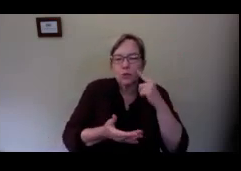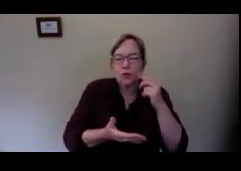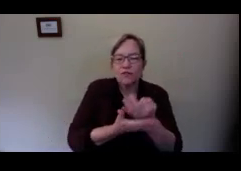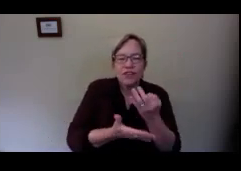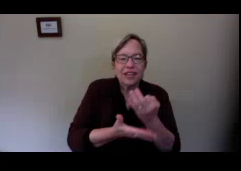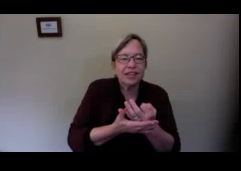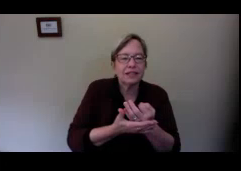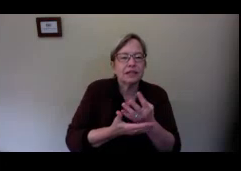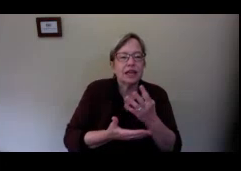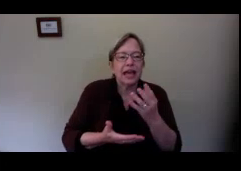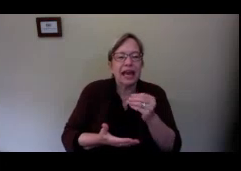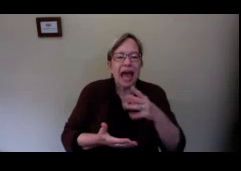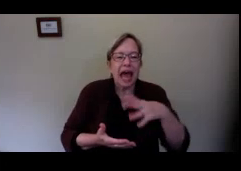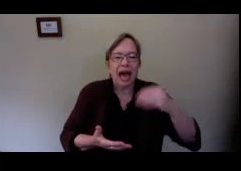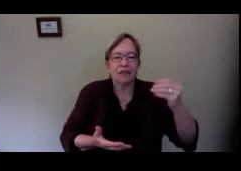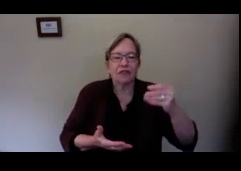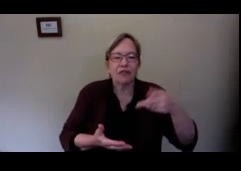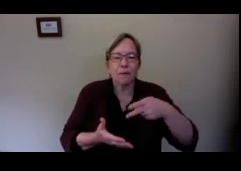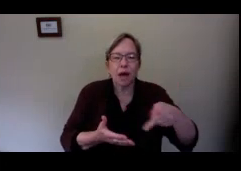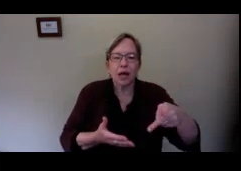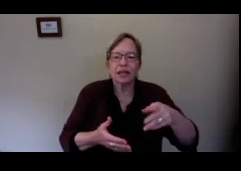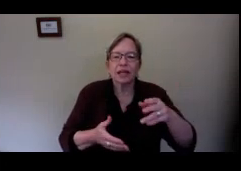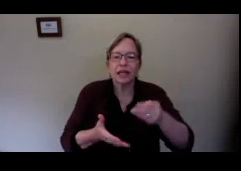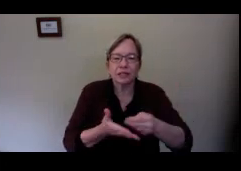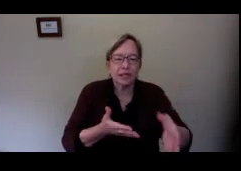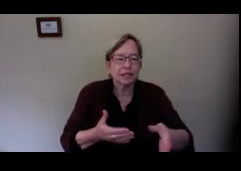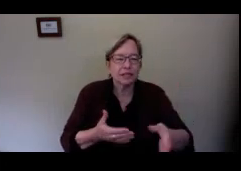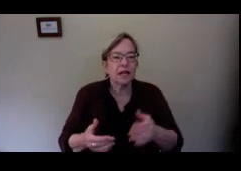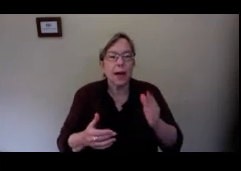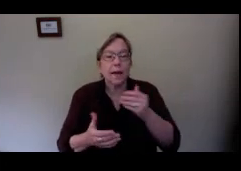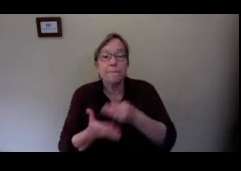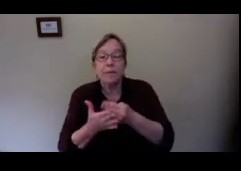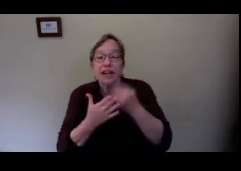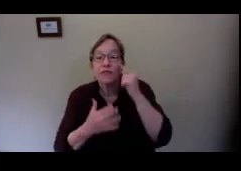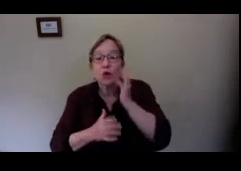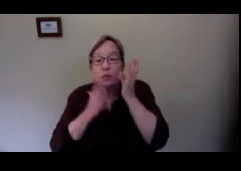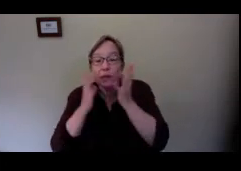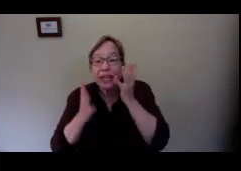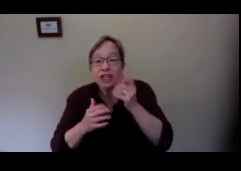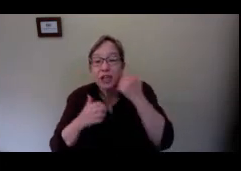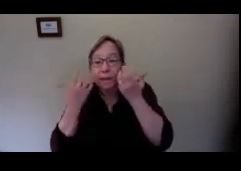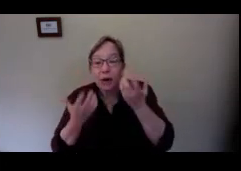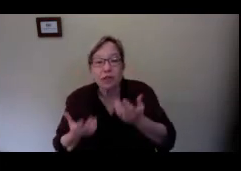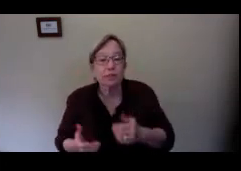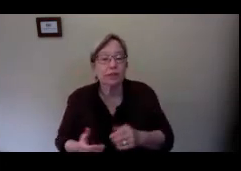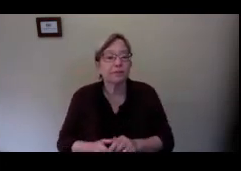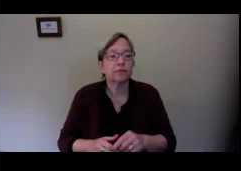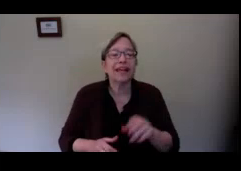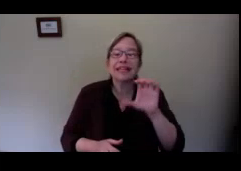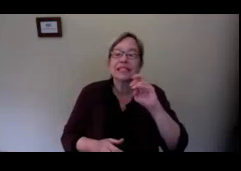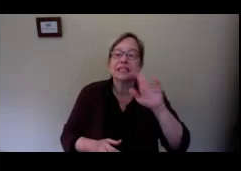and embarrassment in housing, that is a remedy, and civil penalties. Next slide.